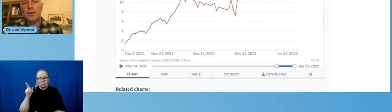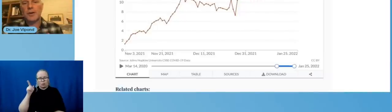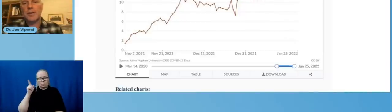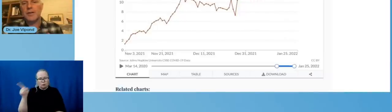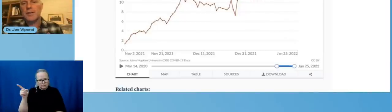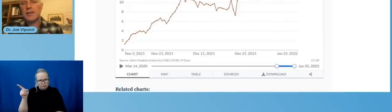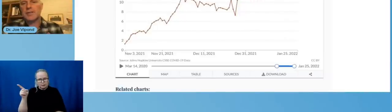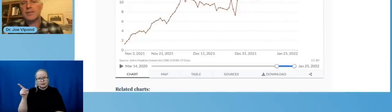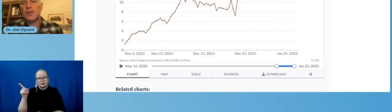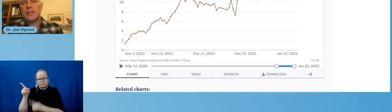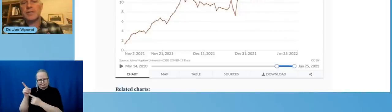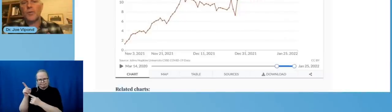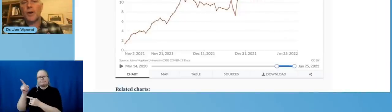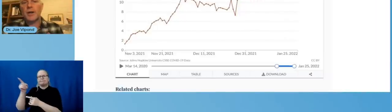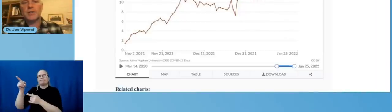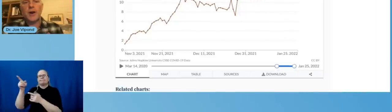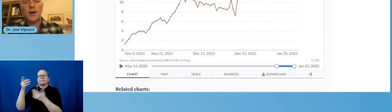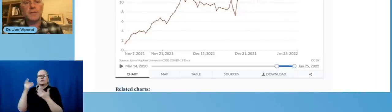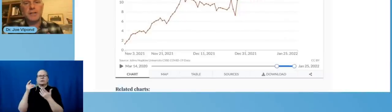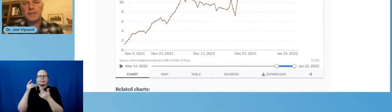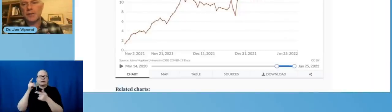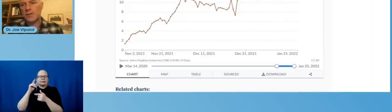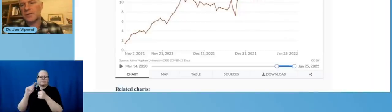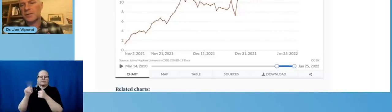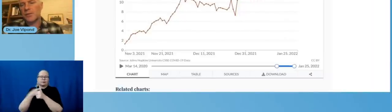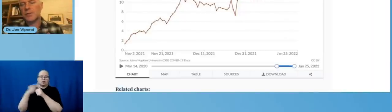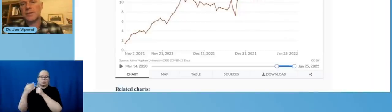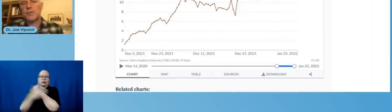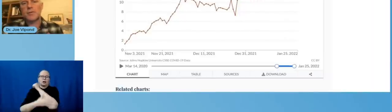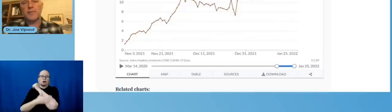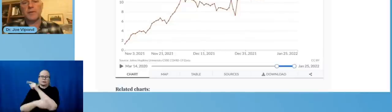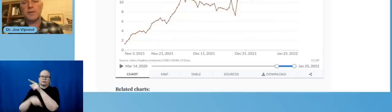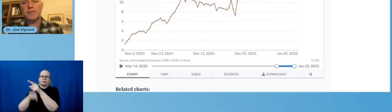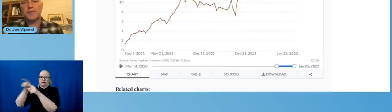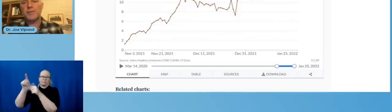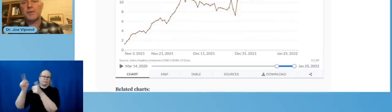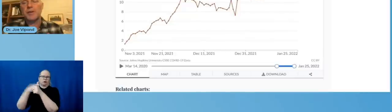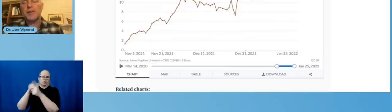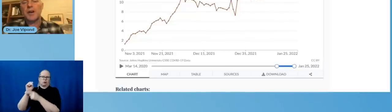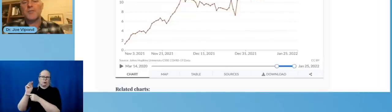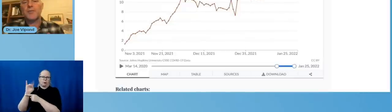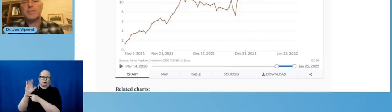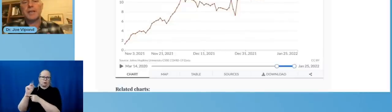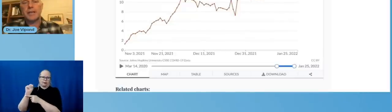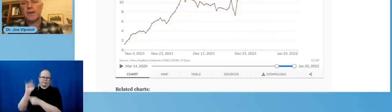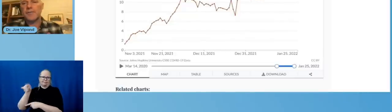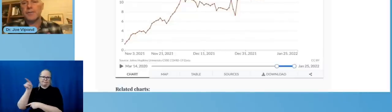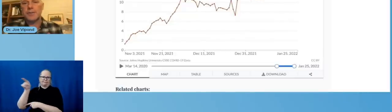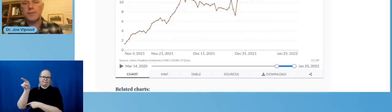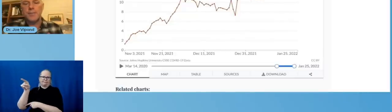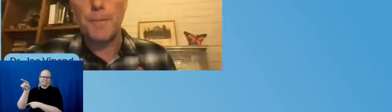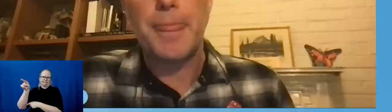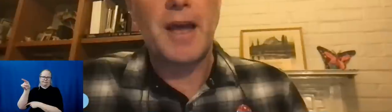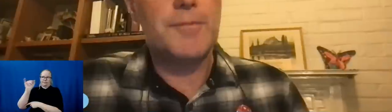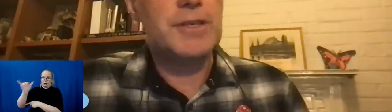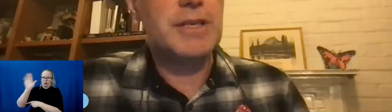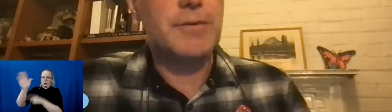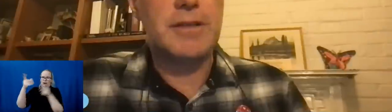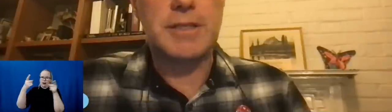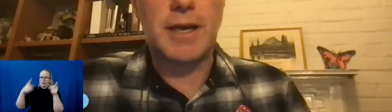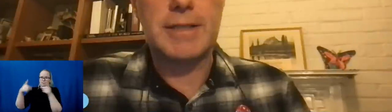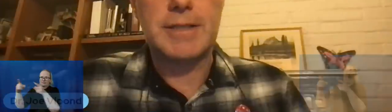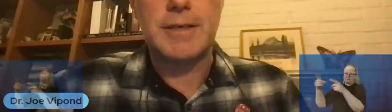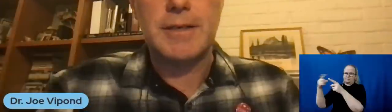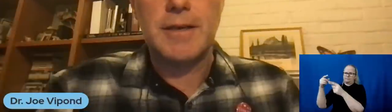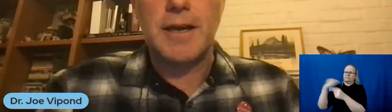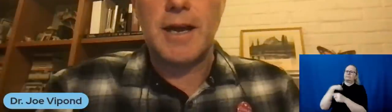have Omicron. And so we need to watch all of these curves closely going forward because it may be foretelling our future. You can get